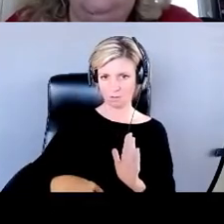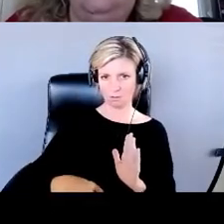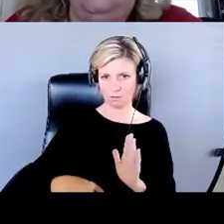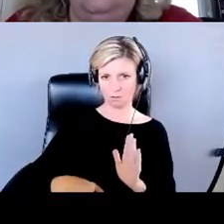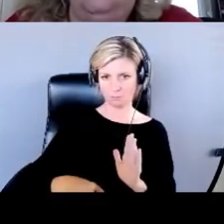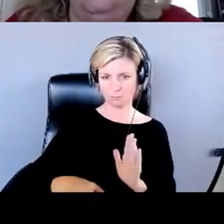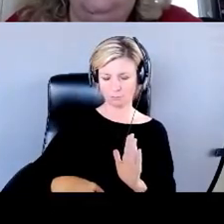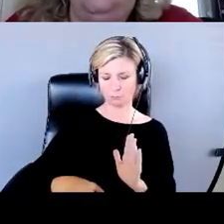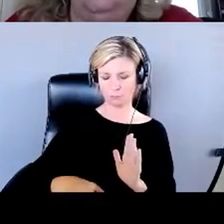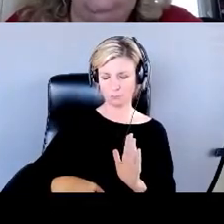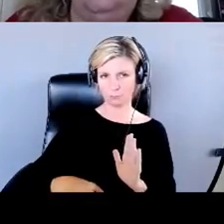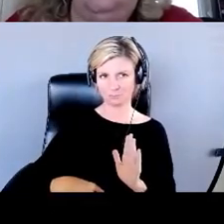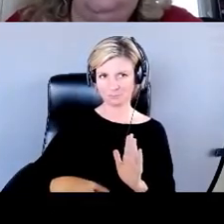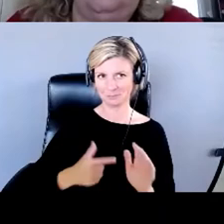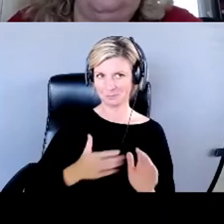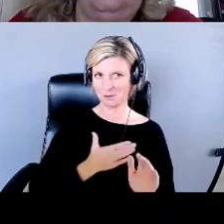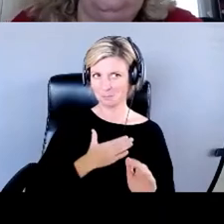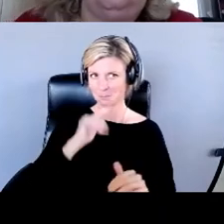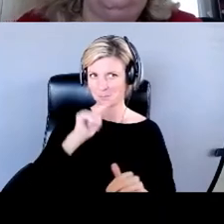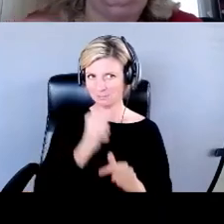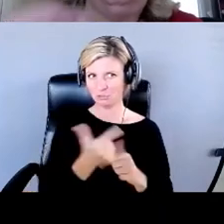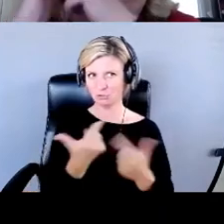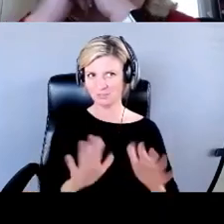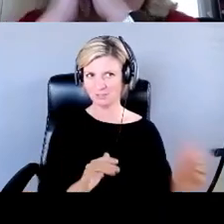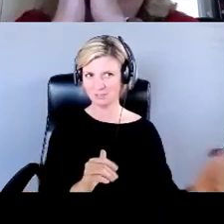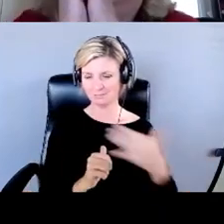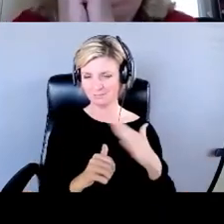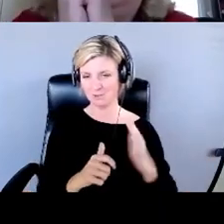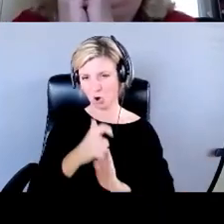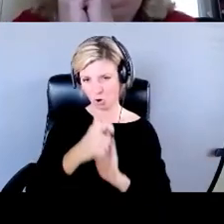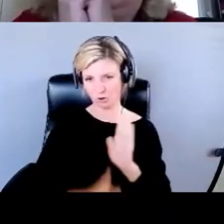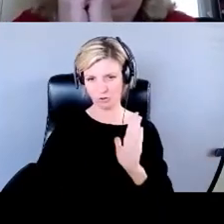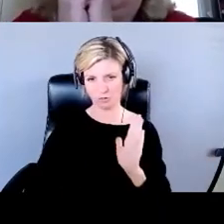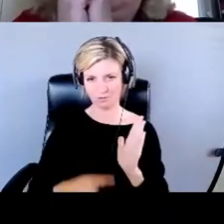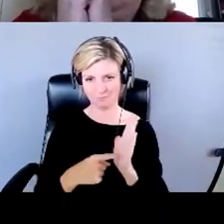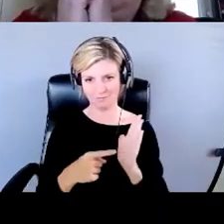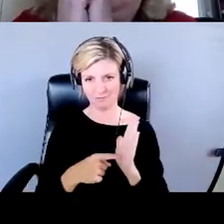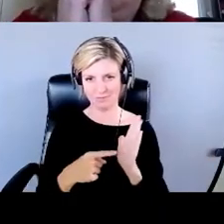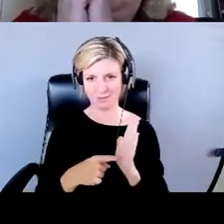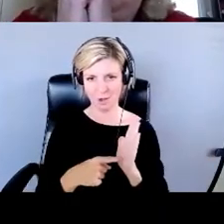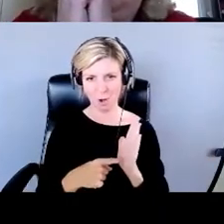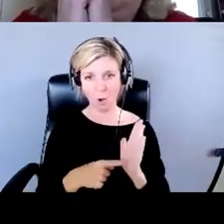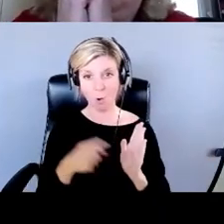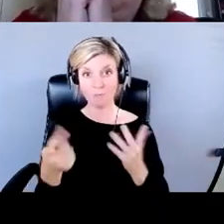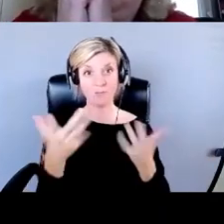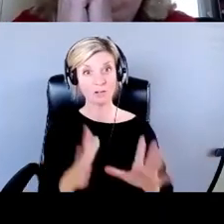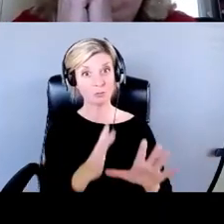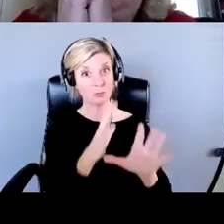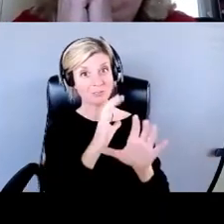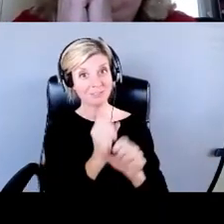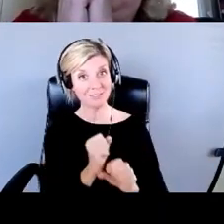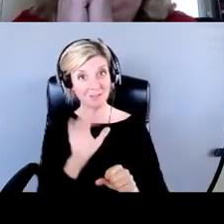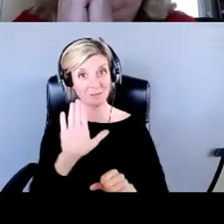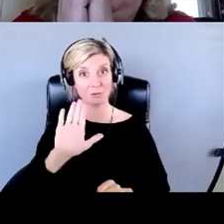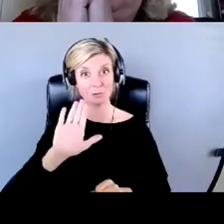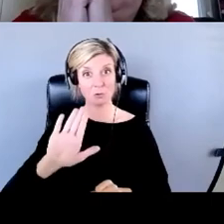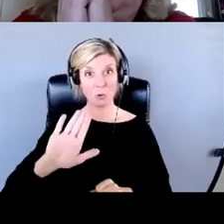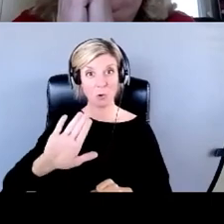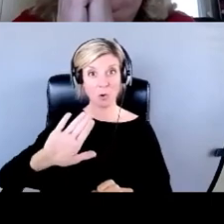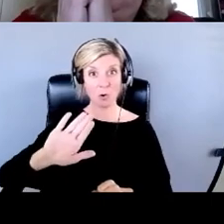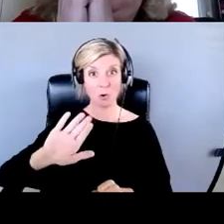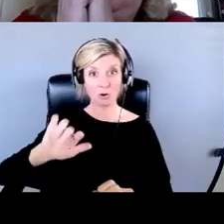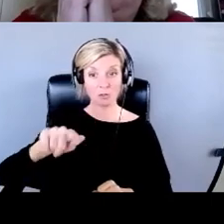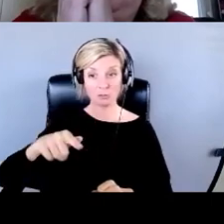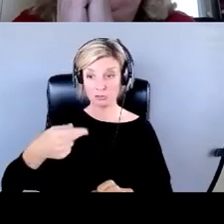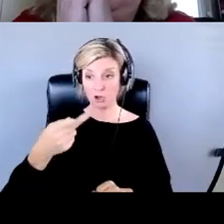sent me an article that said you had received your doctorate. And I thought, oh, wow, go Olive. I didn't think, oh, wow,